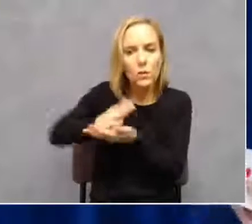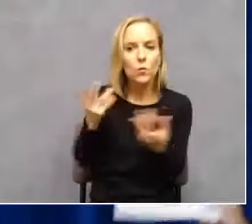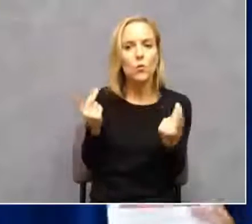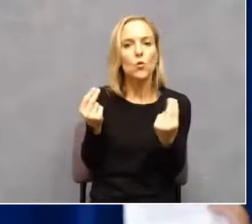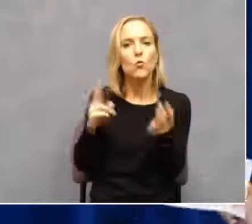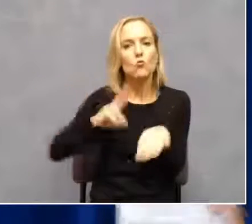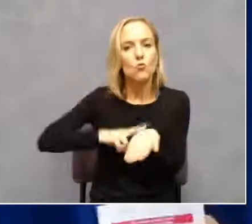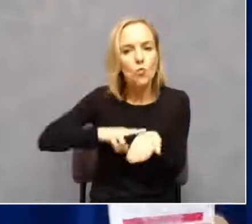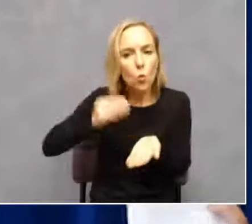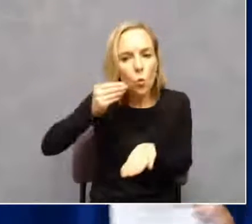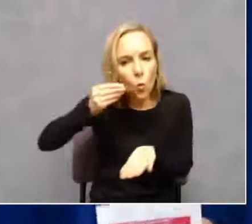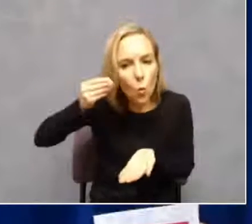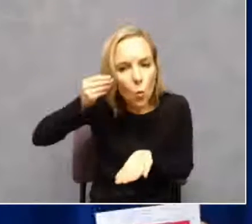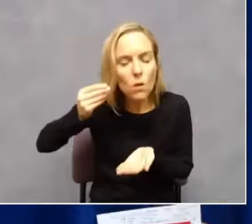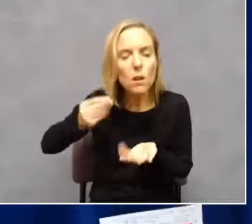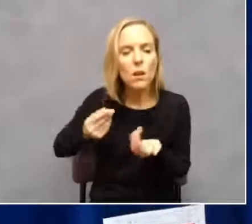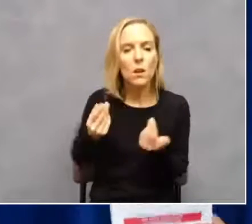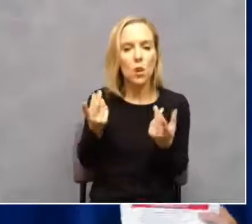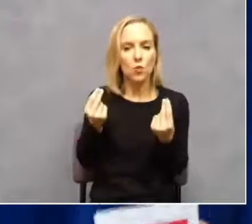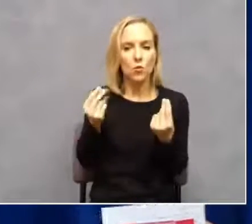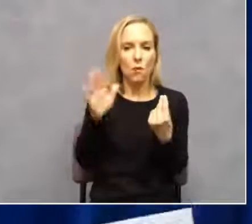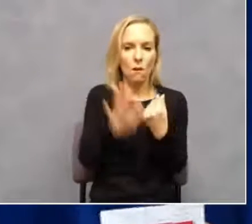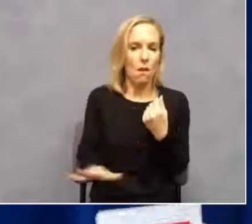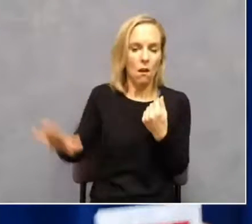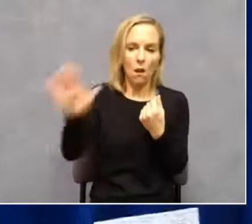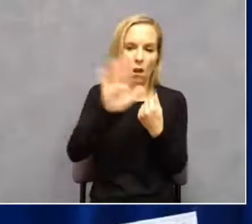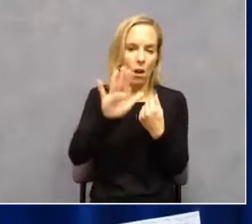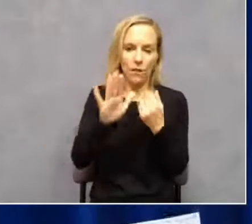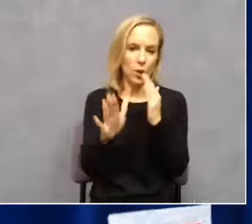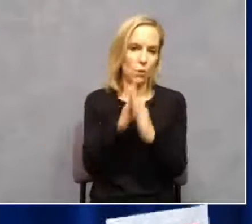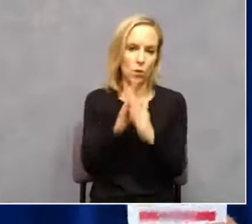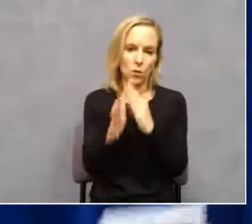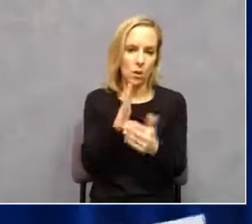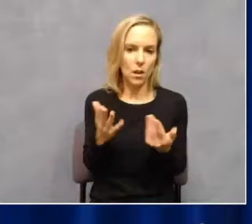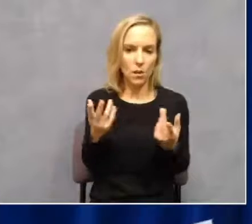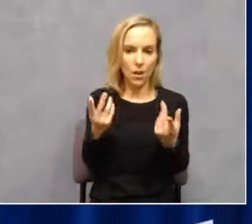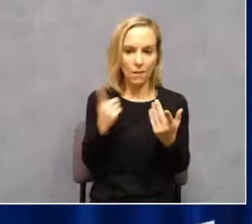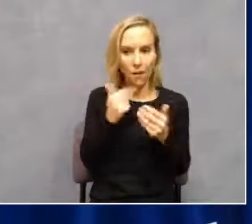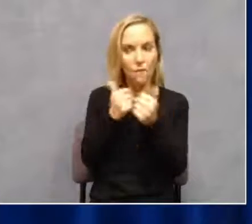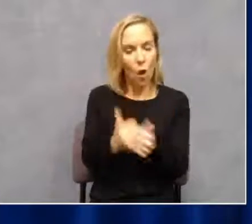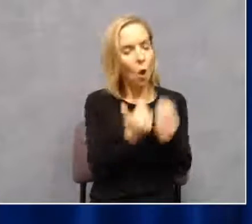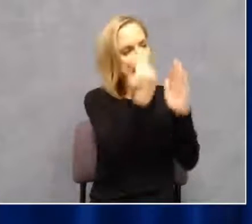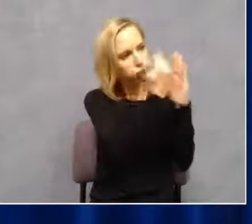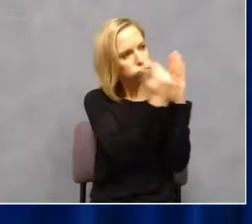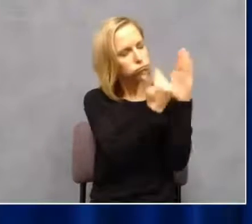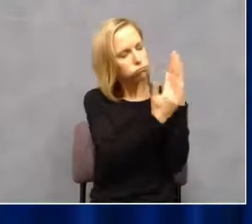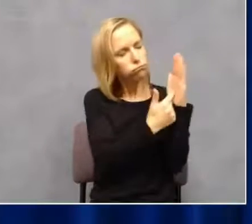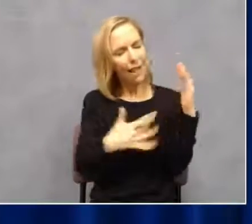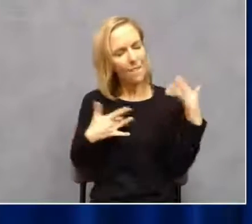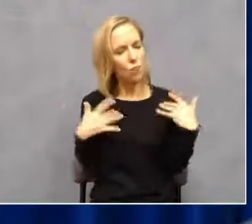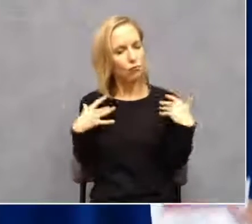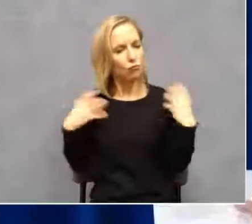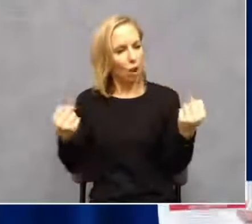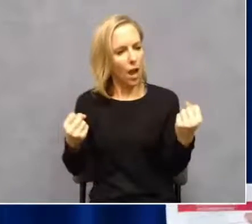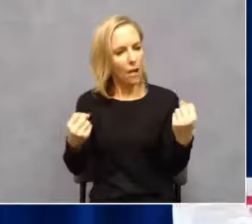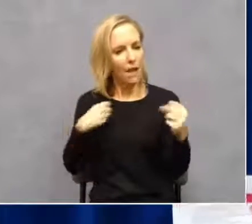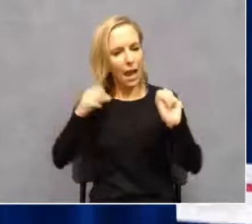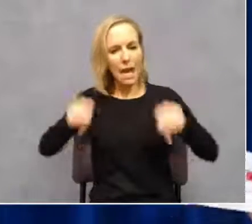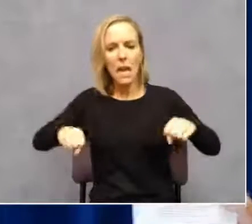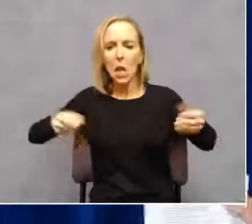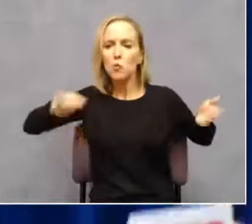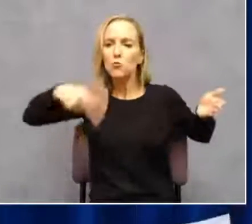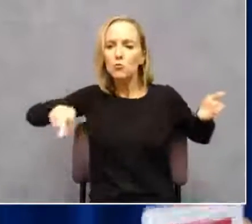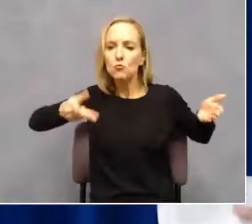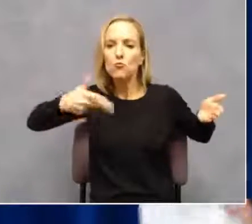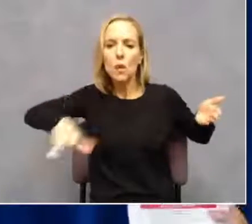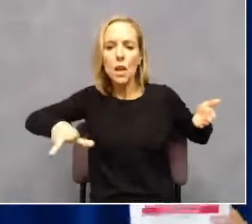what we do for all of the communities, if we were to do these things, I have absolute confidence that I could stand here 2 or 3 weeks later and